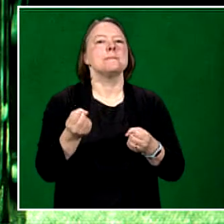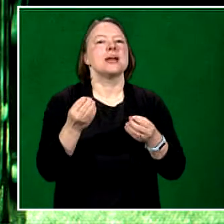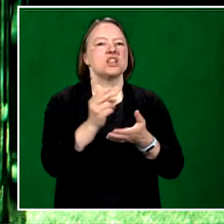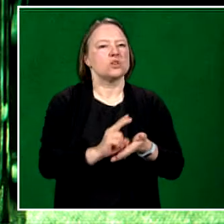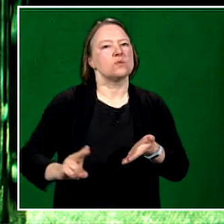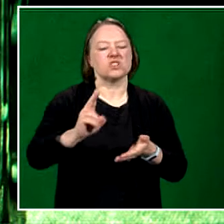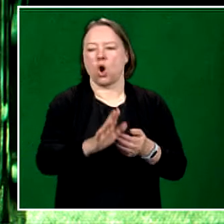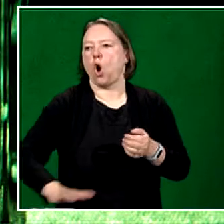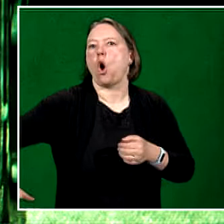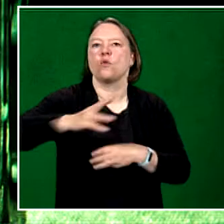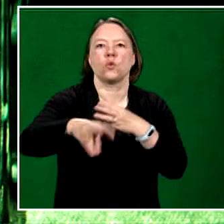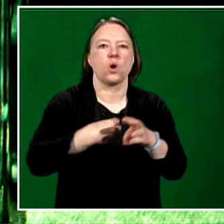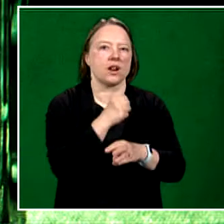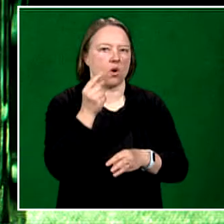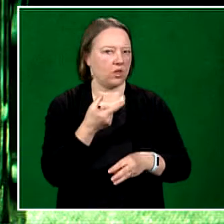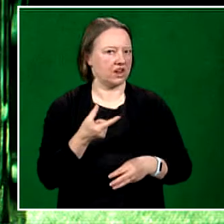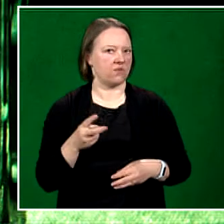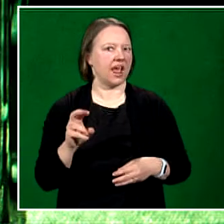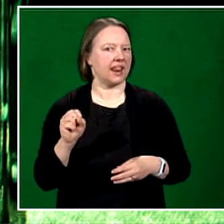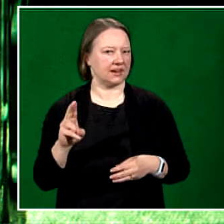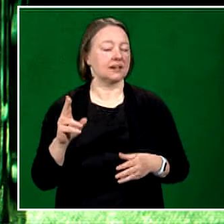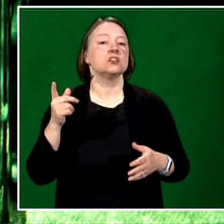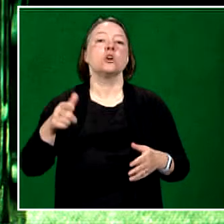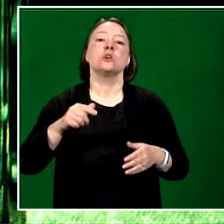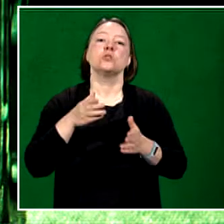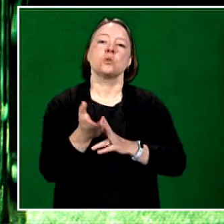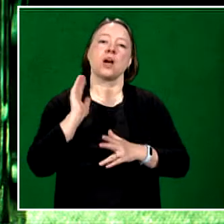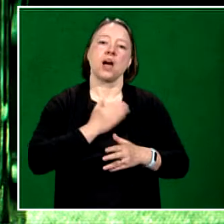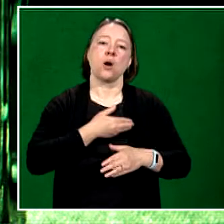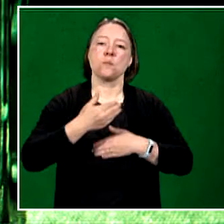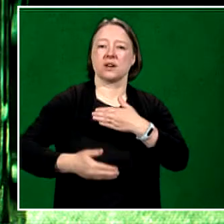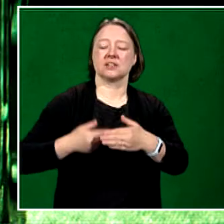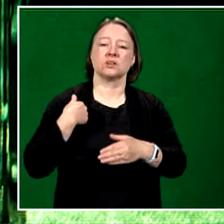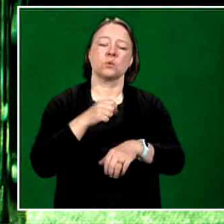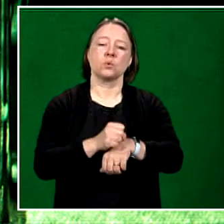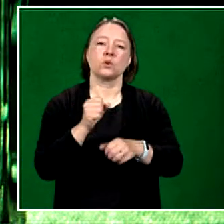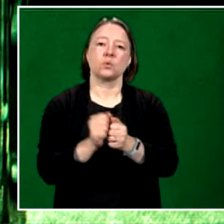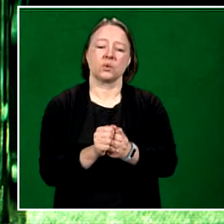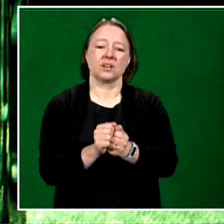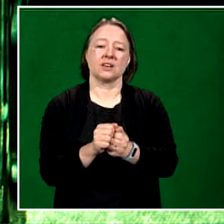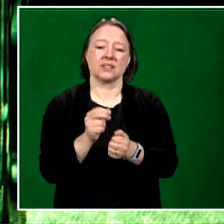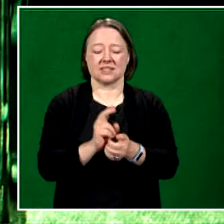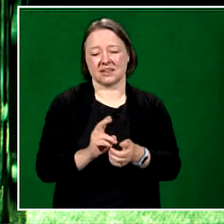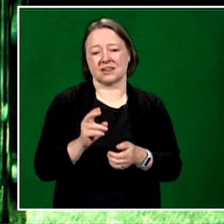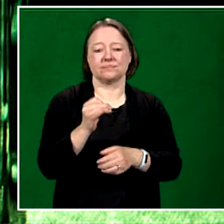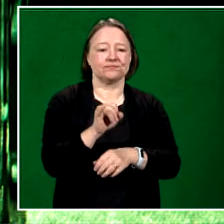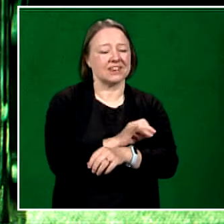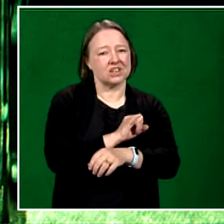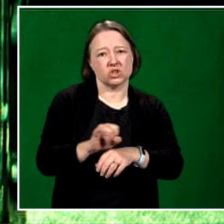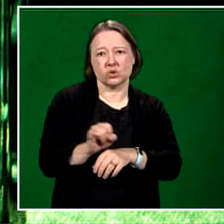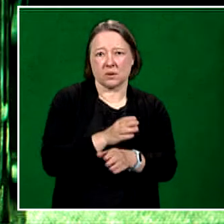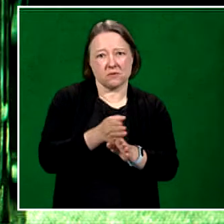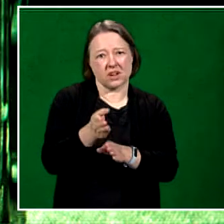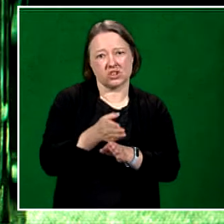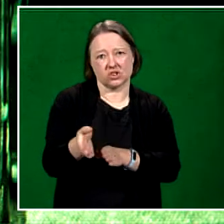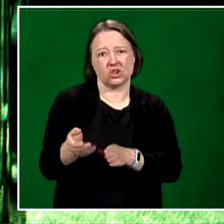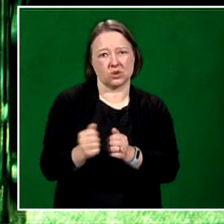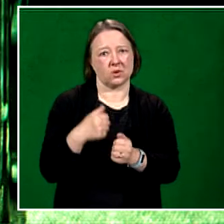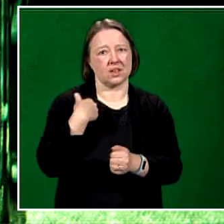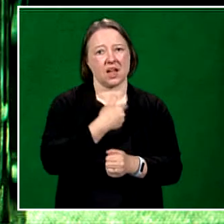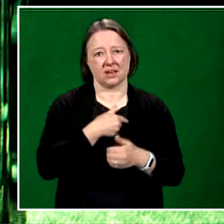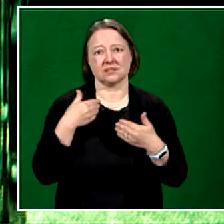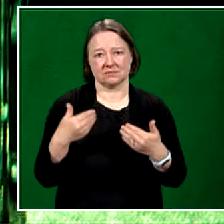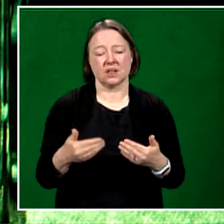world. Now, through our process, we worked with industry professionals to inform our decisions along the way,